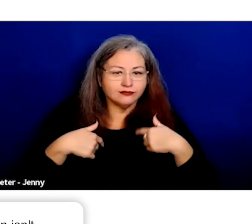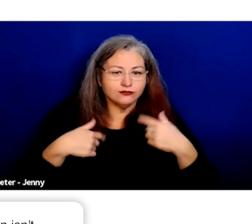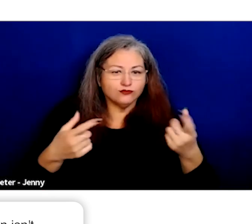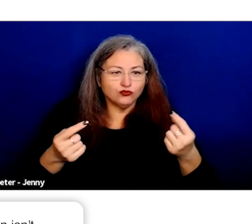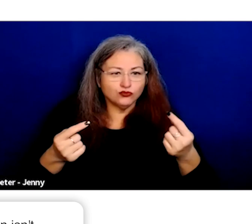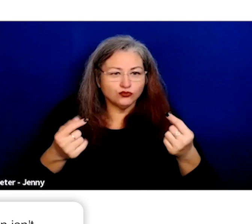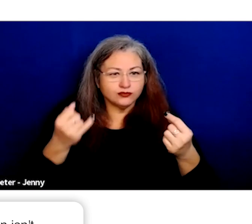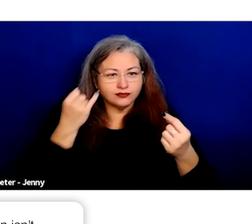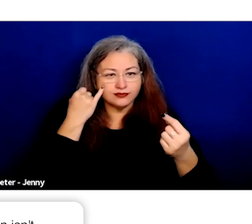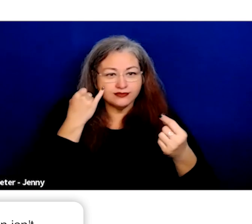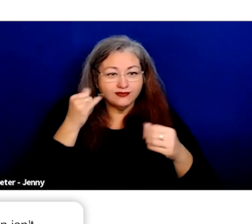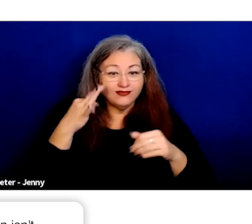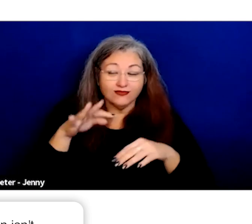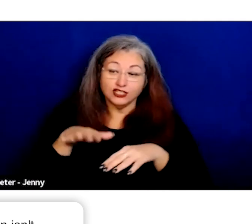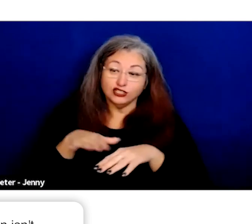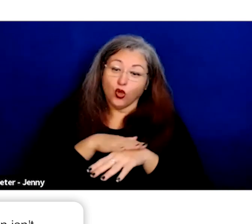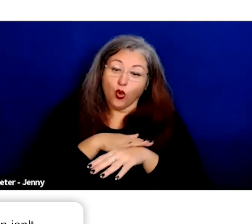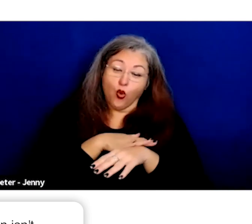slowing down isn't enough?